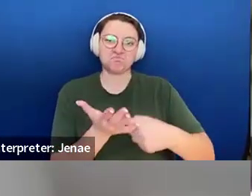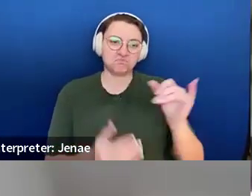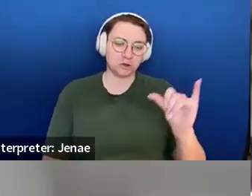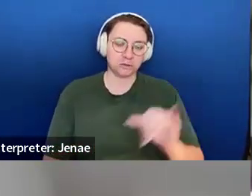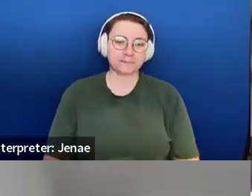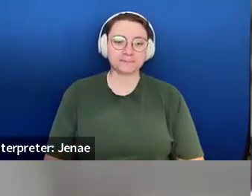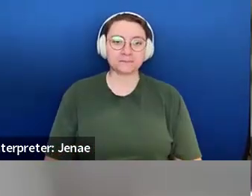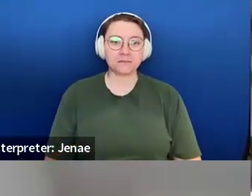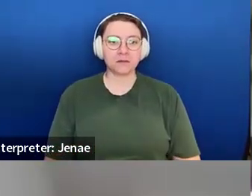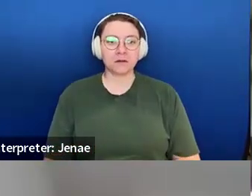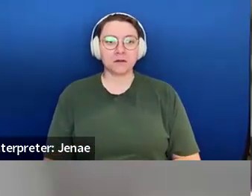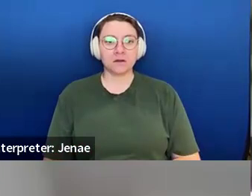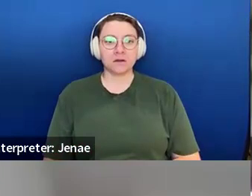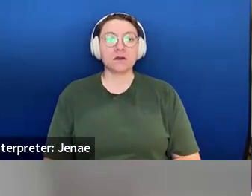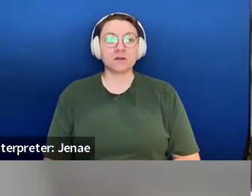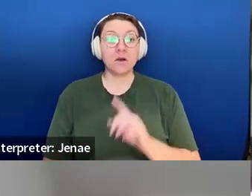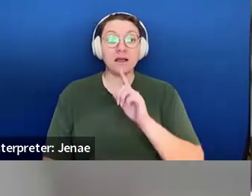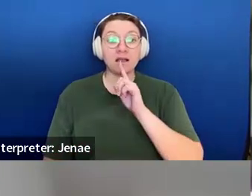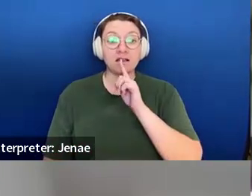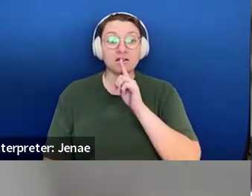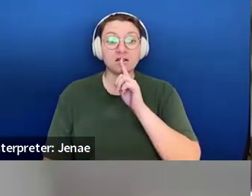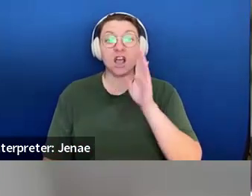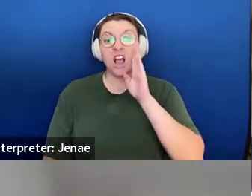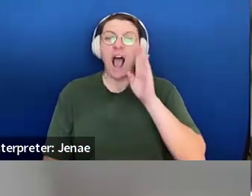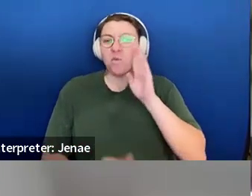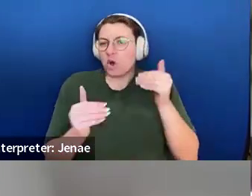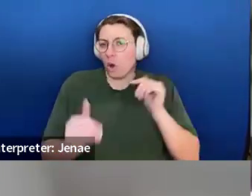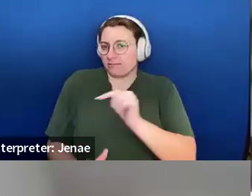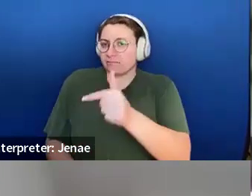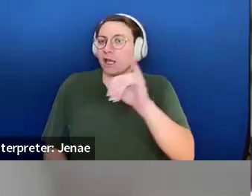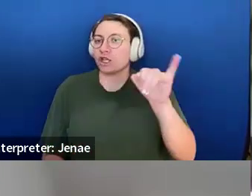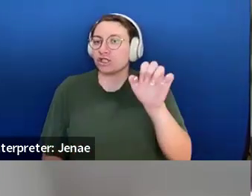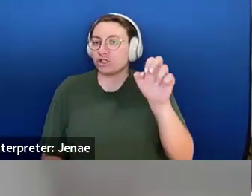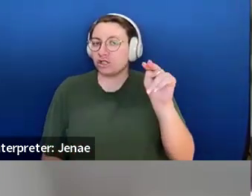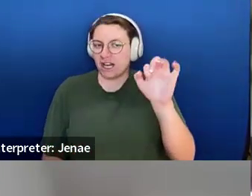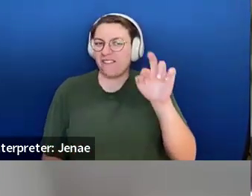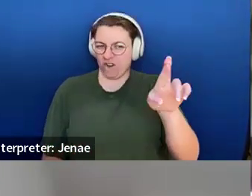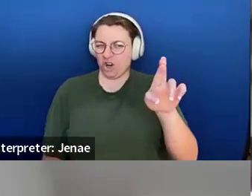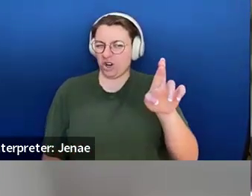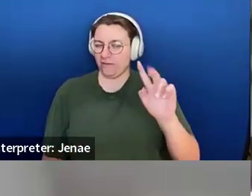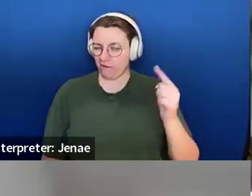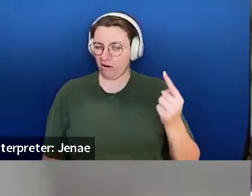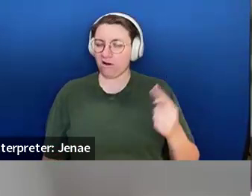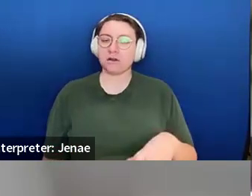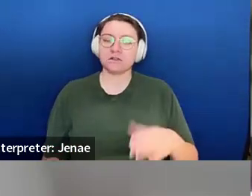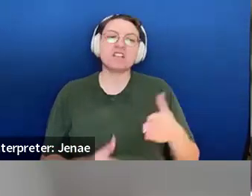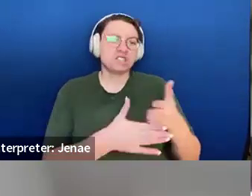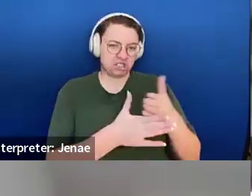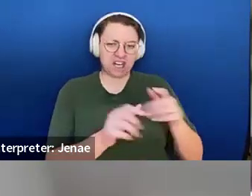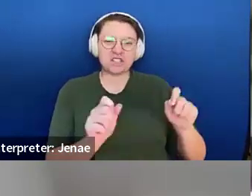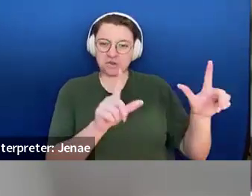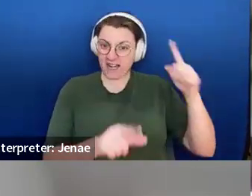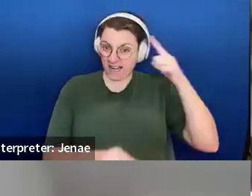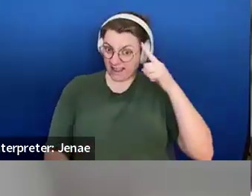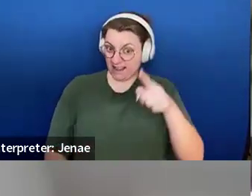So with that, actually, I'm going to throw it to Jennifer Bloom next, and I'm going to share my screen, I believe,